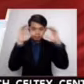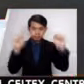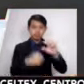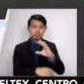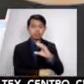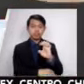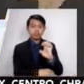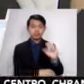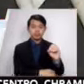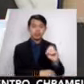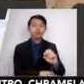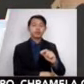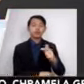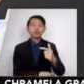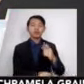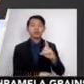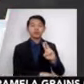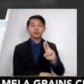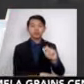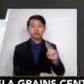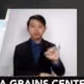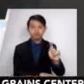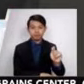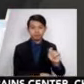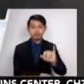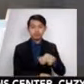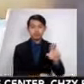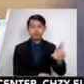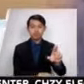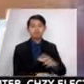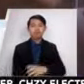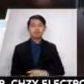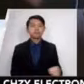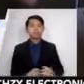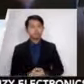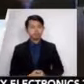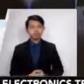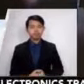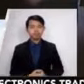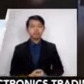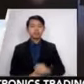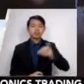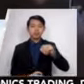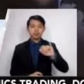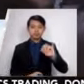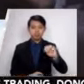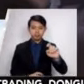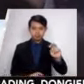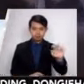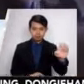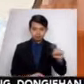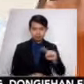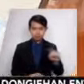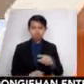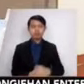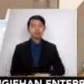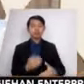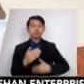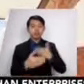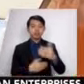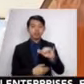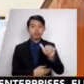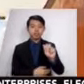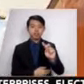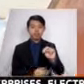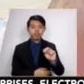Jr., Executive Committee Chairman Joel G. Jimenez, Chief Financial Officer Felipe S. Yalong, at